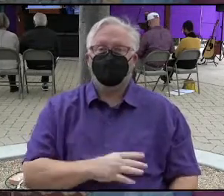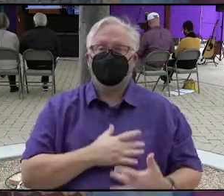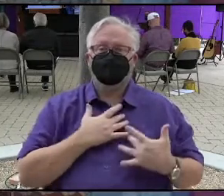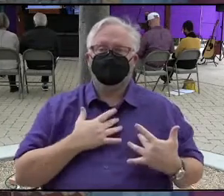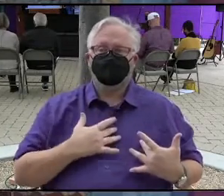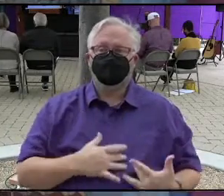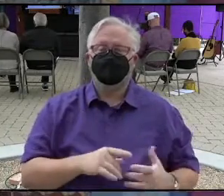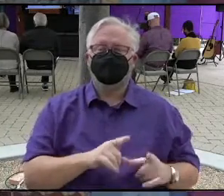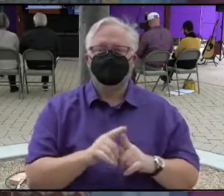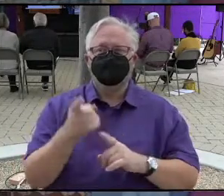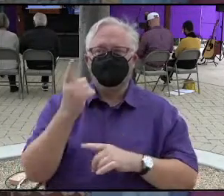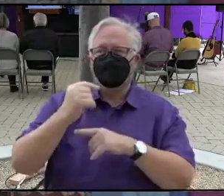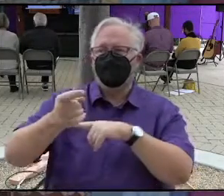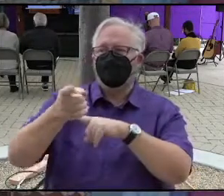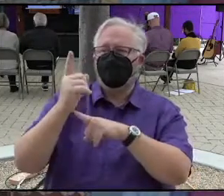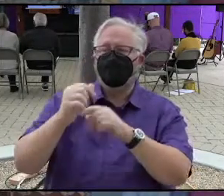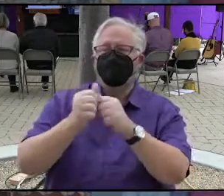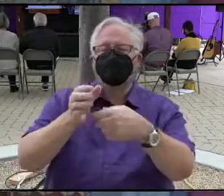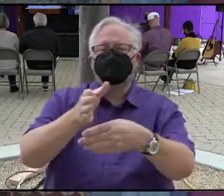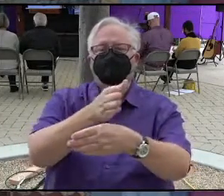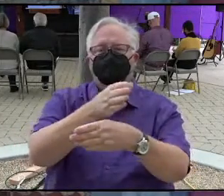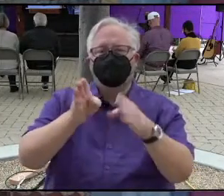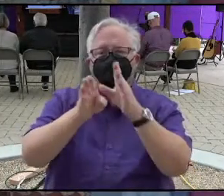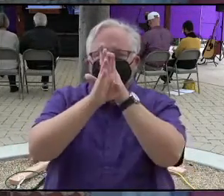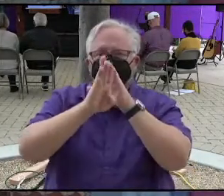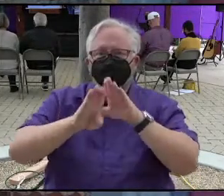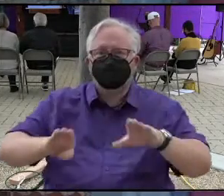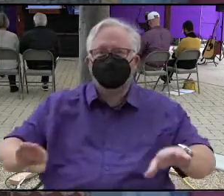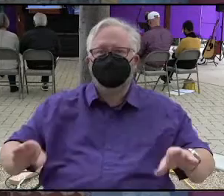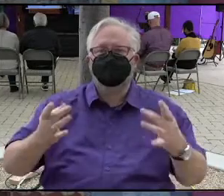moment in shared silence.